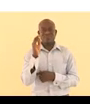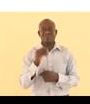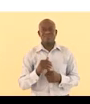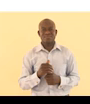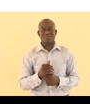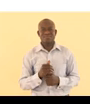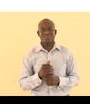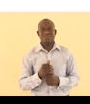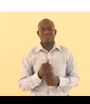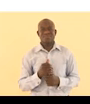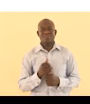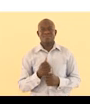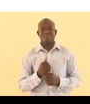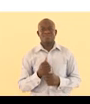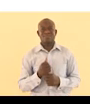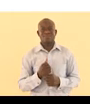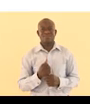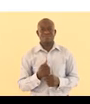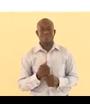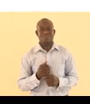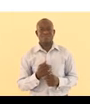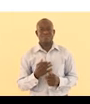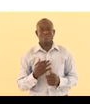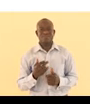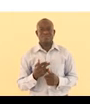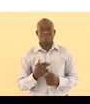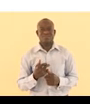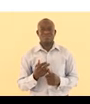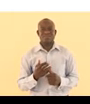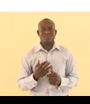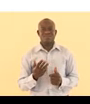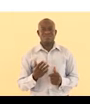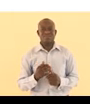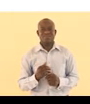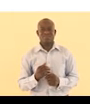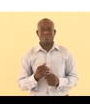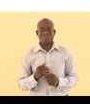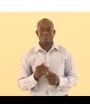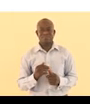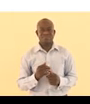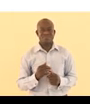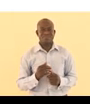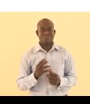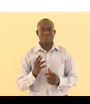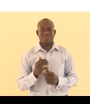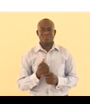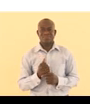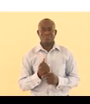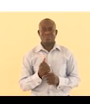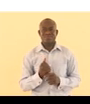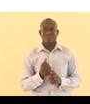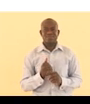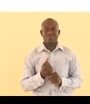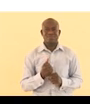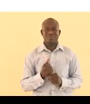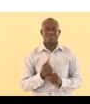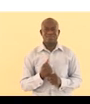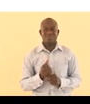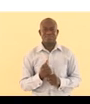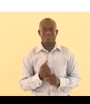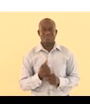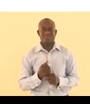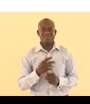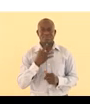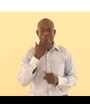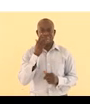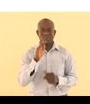Jesus' mission. Or mission statement of freeing captives, healing the brokenhearted, opening the eyes of the blind, preaching the good news to the poor, and declaring the